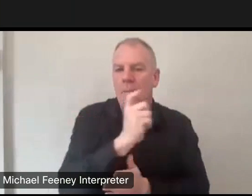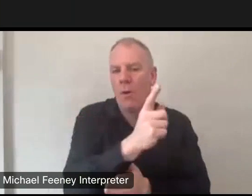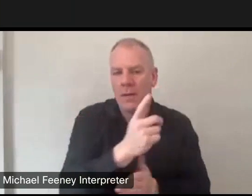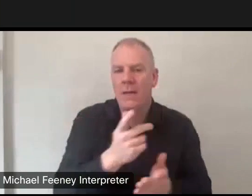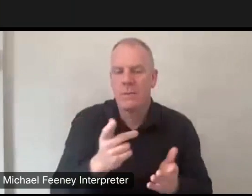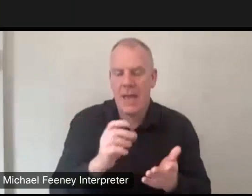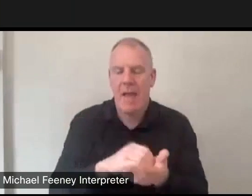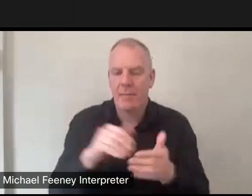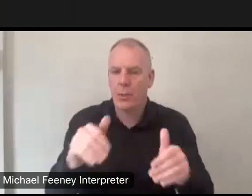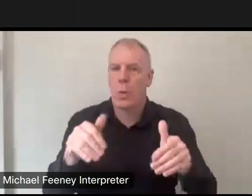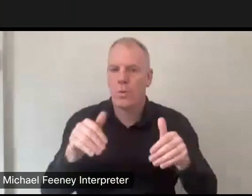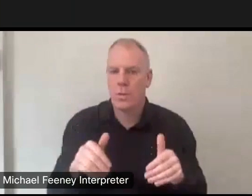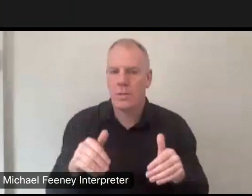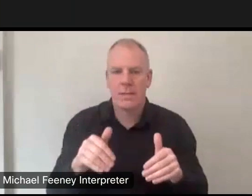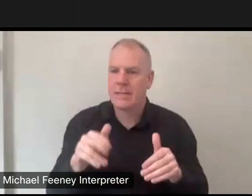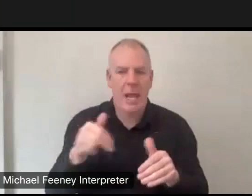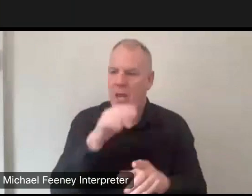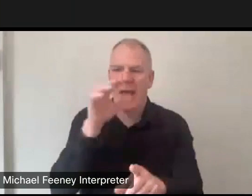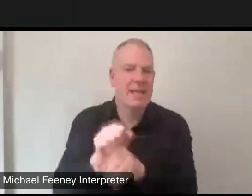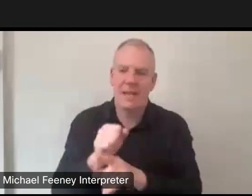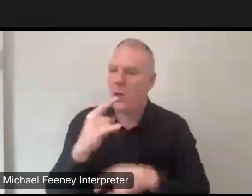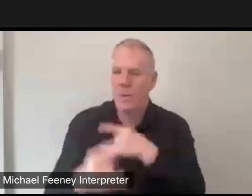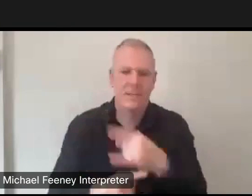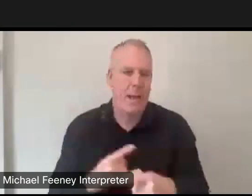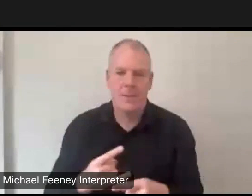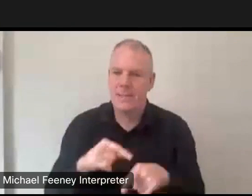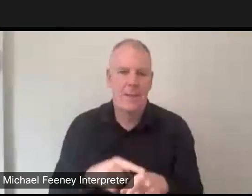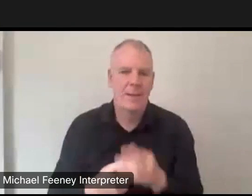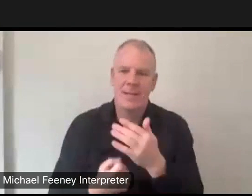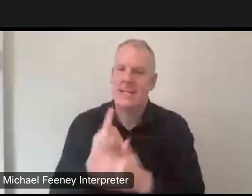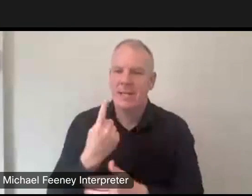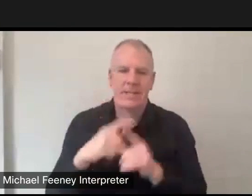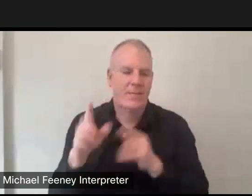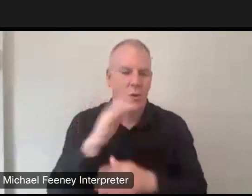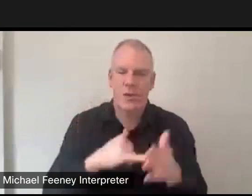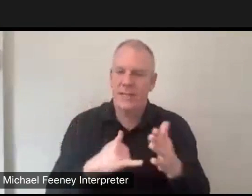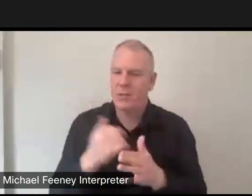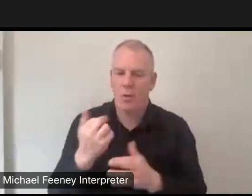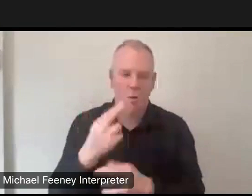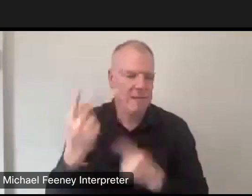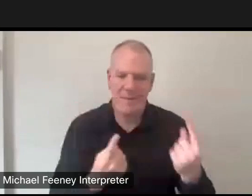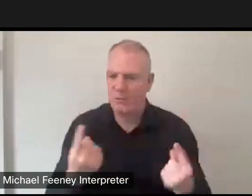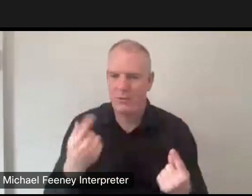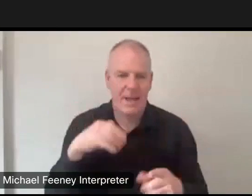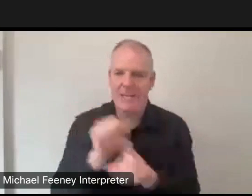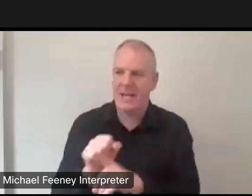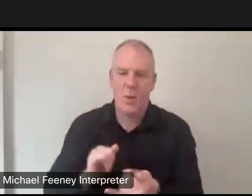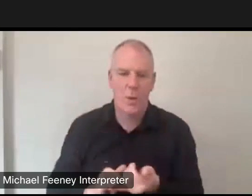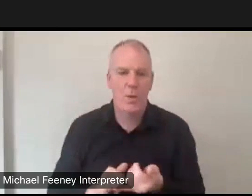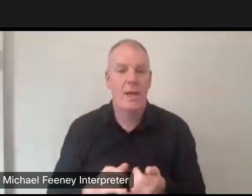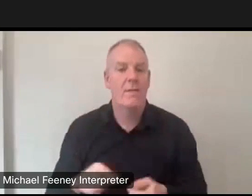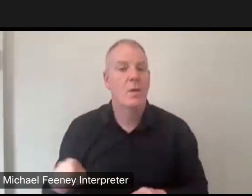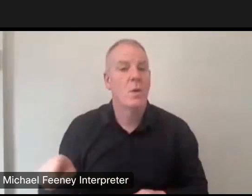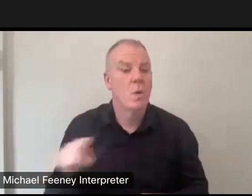really cautious that they're not identifiable to different organizations, individuals in particular. If you are